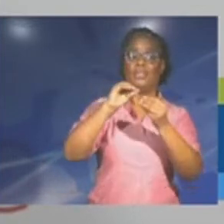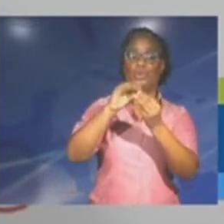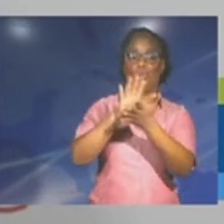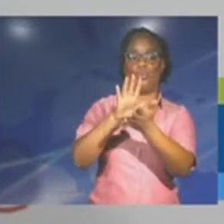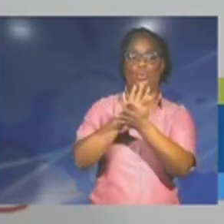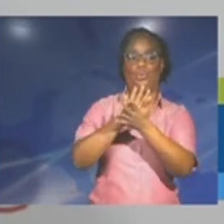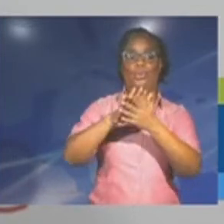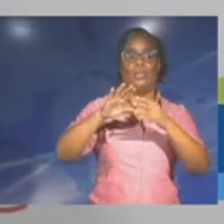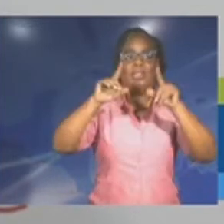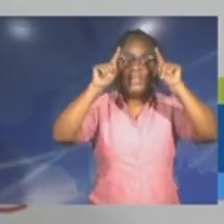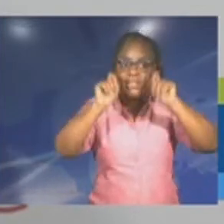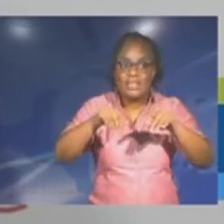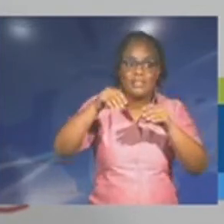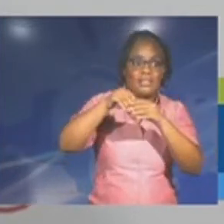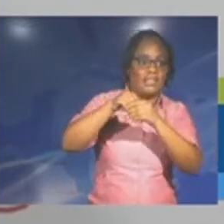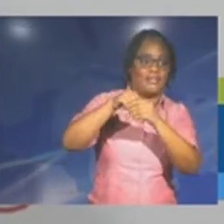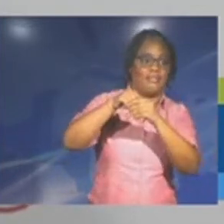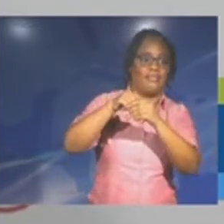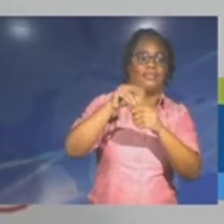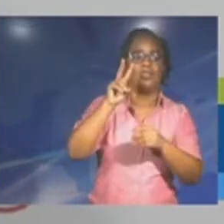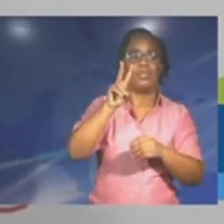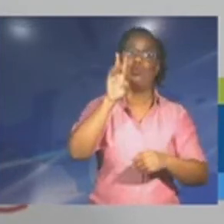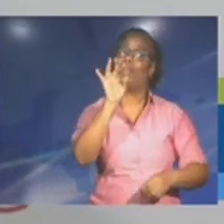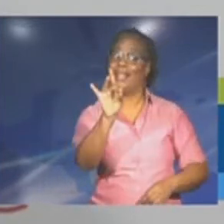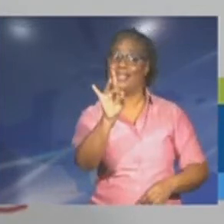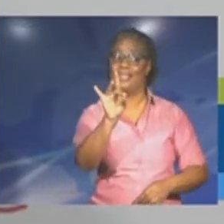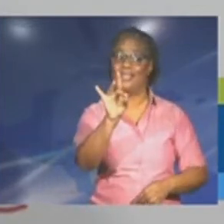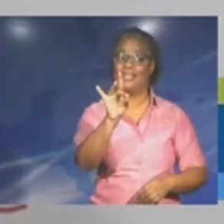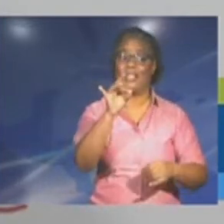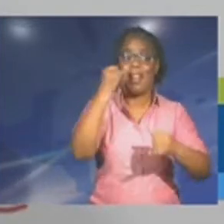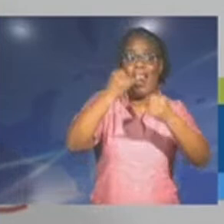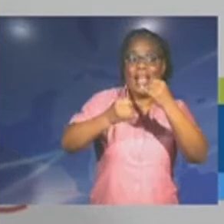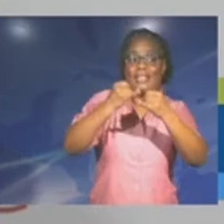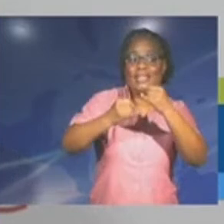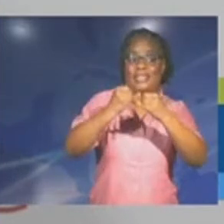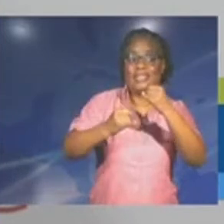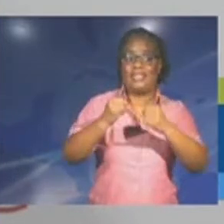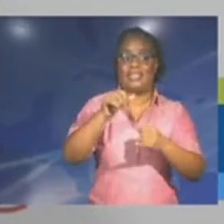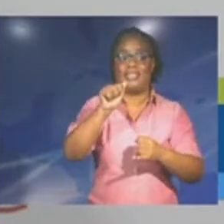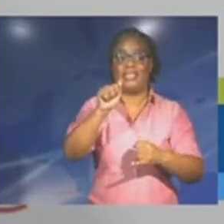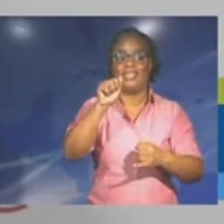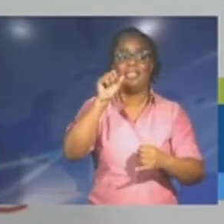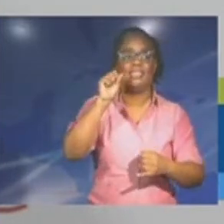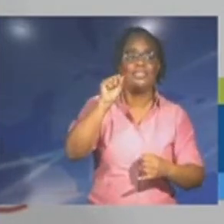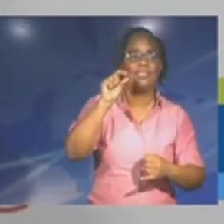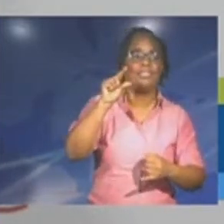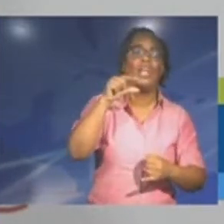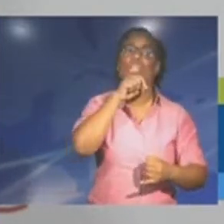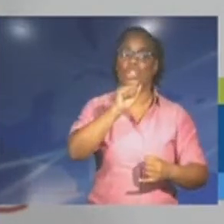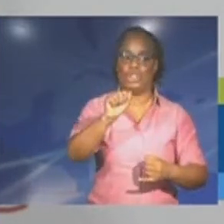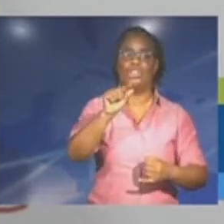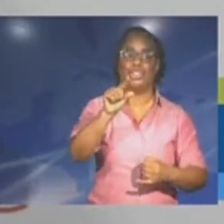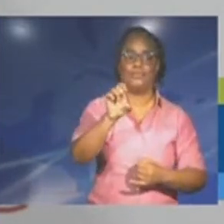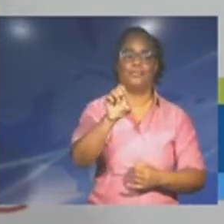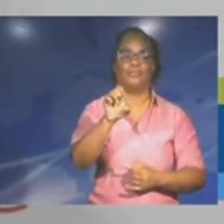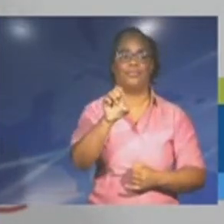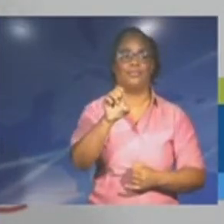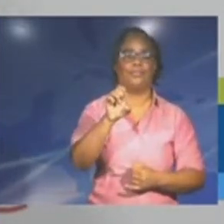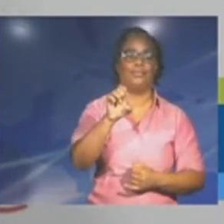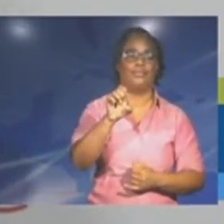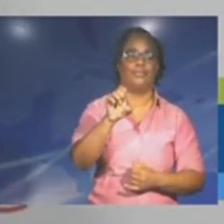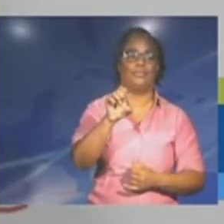were tested, 28. And lastly, SGE, that's probably St. George East.